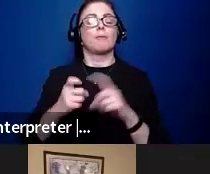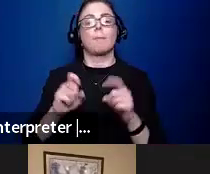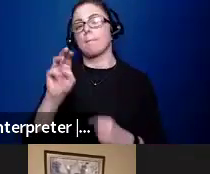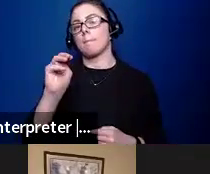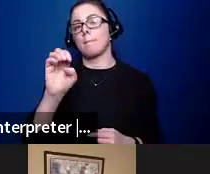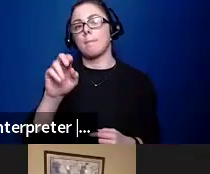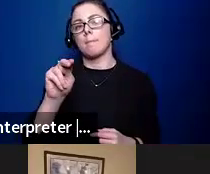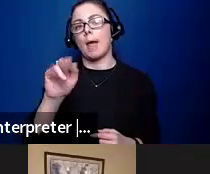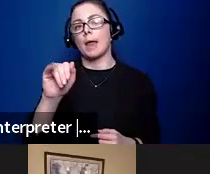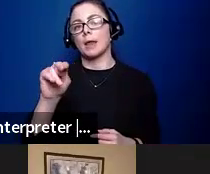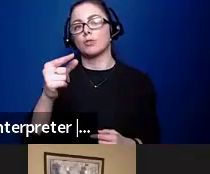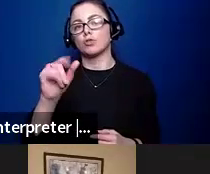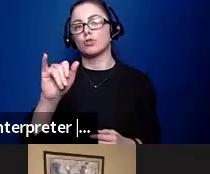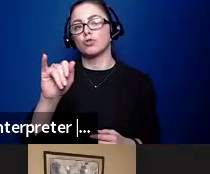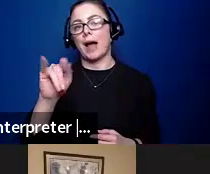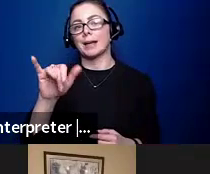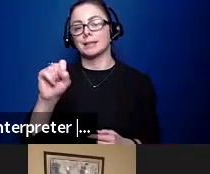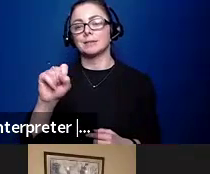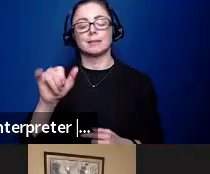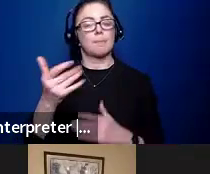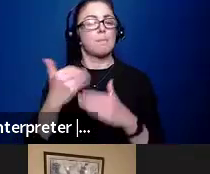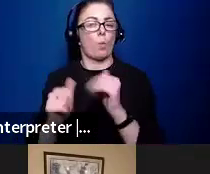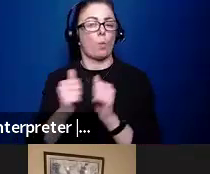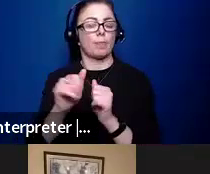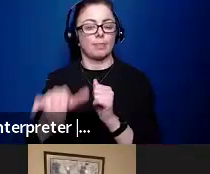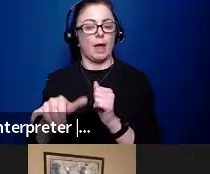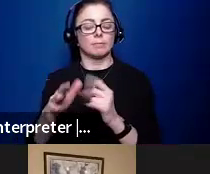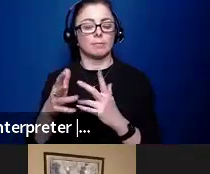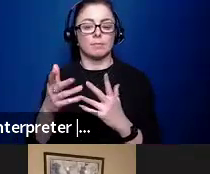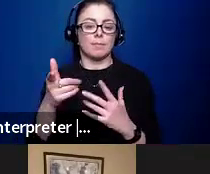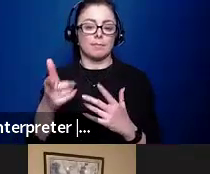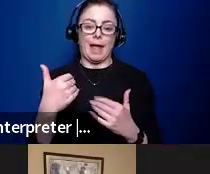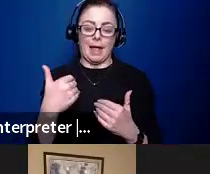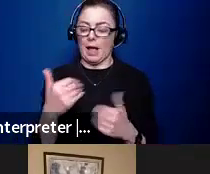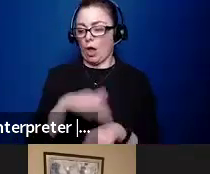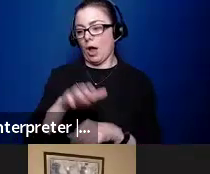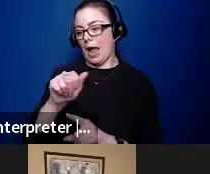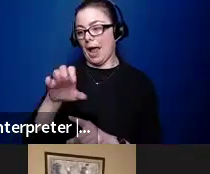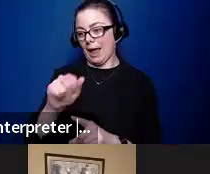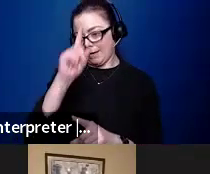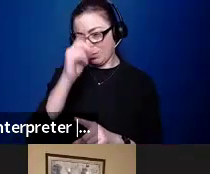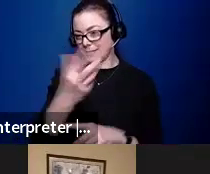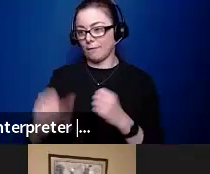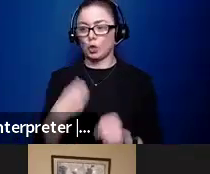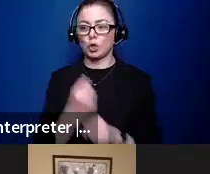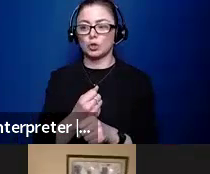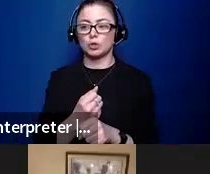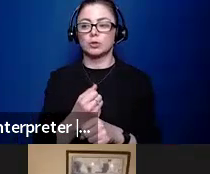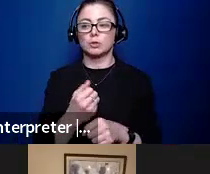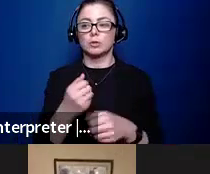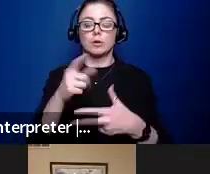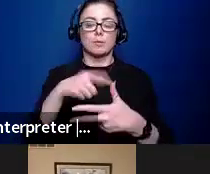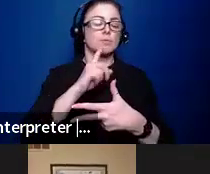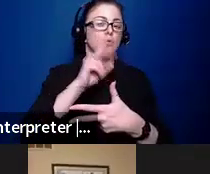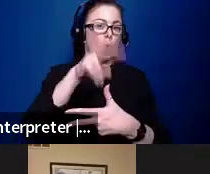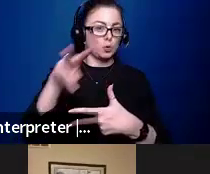with. So they have had the AEA for years. My oldest now is 22. My middle one that